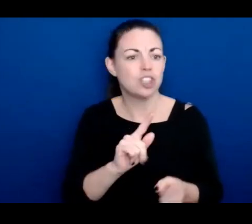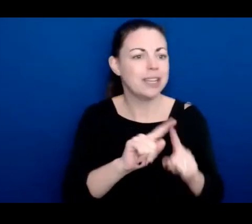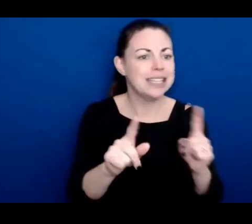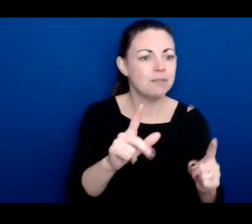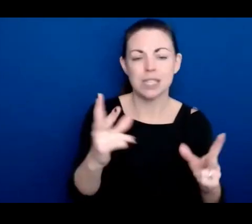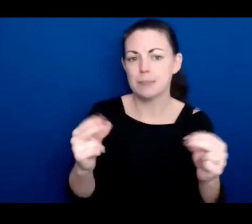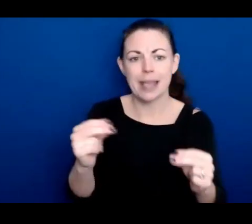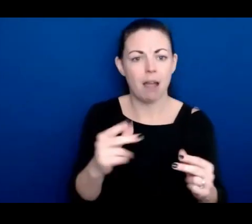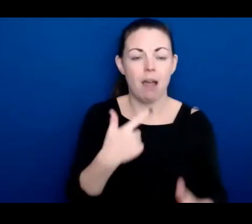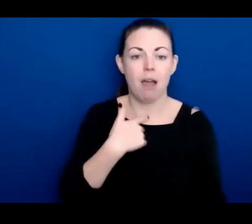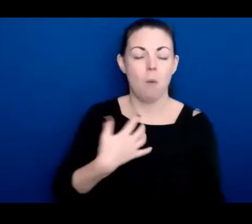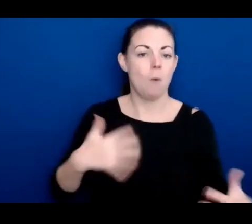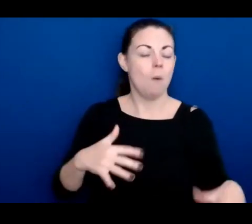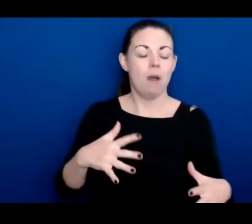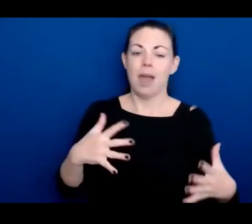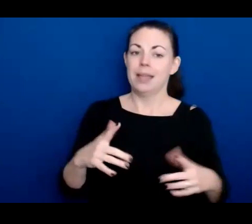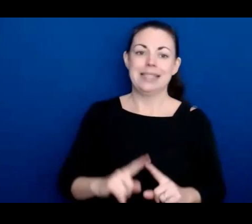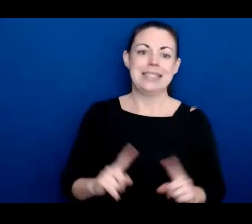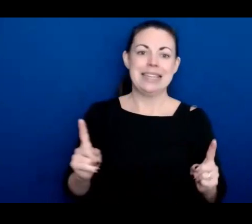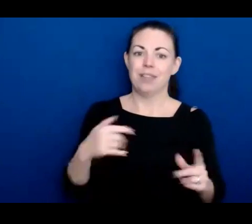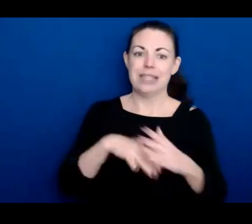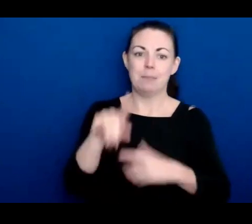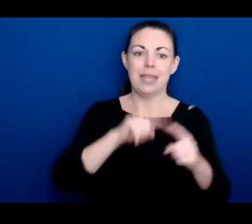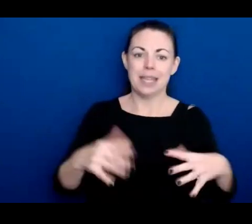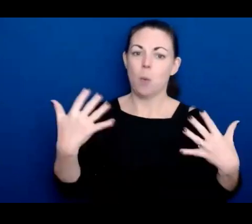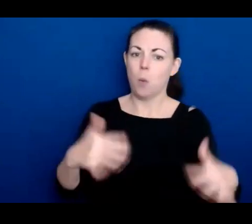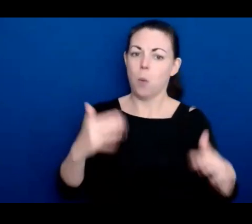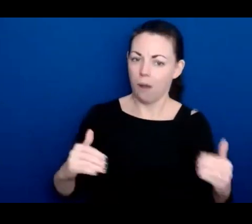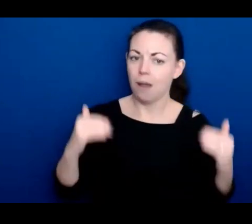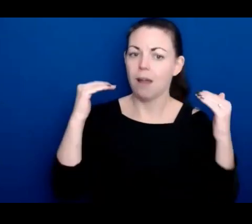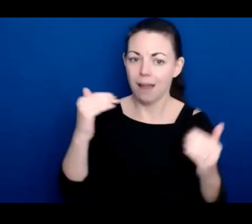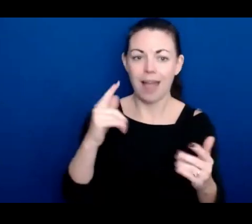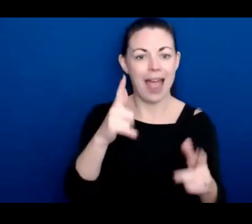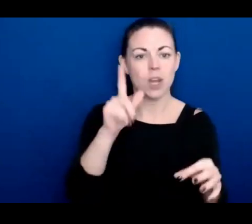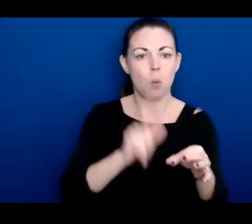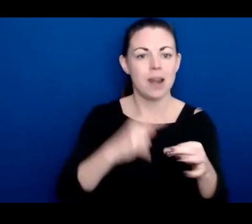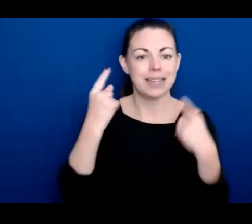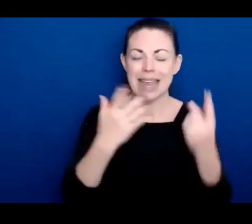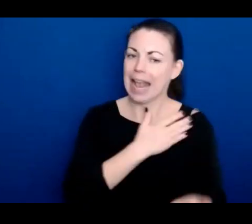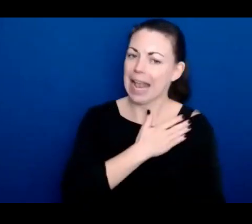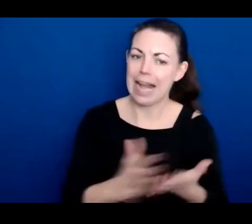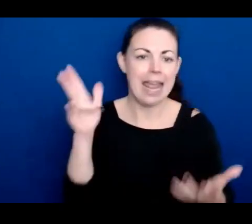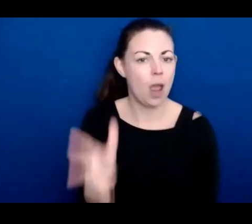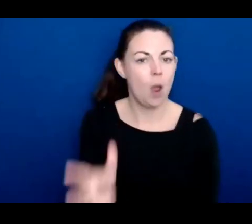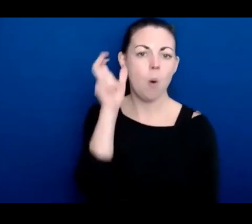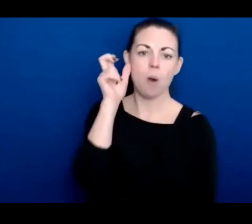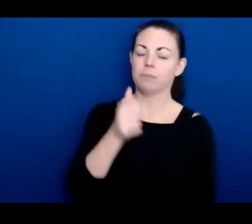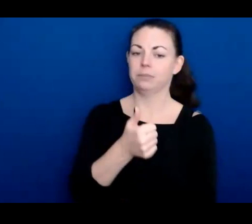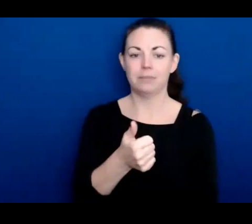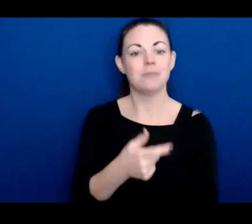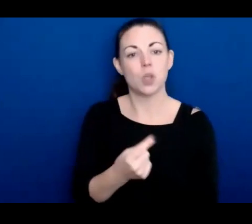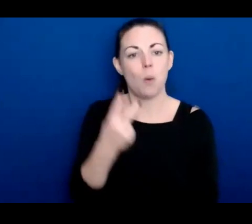is phenomenal for meetings. It just really makes a massive difference, and it is a clearer quality sound. So yeah, I've had experience of